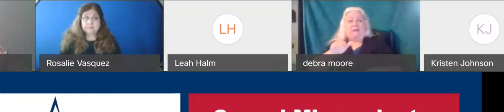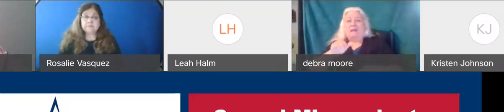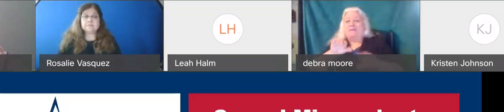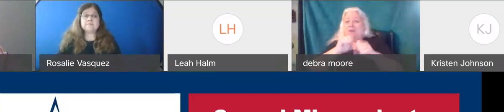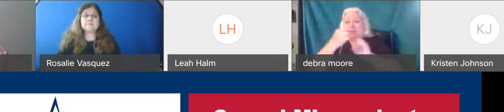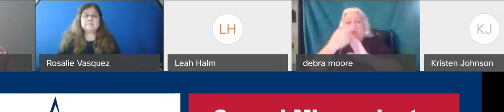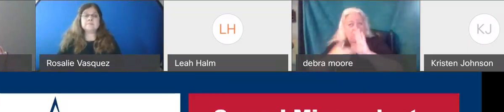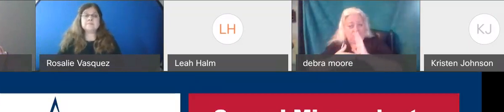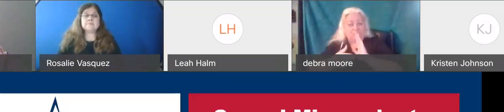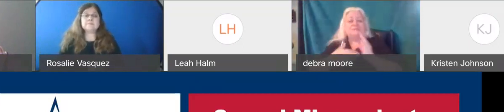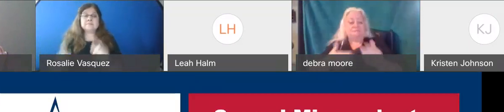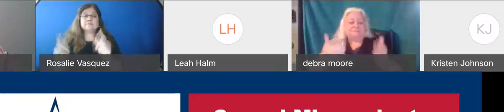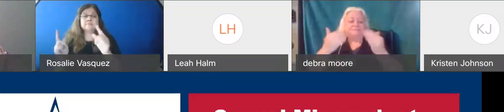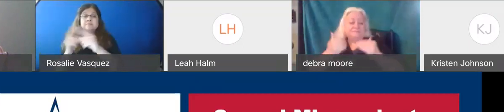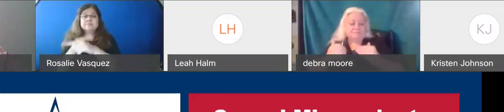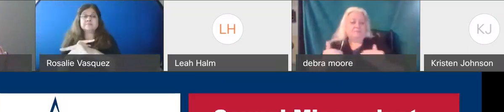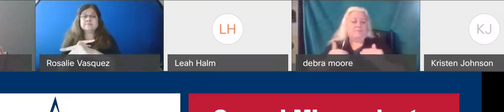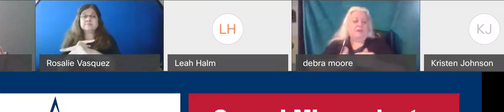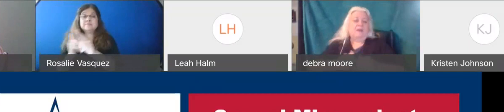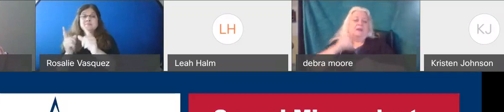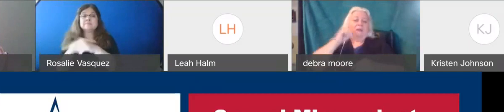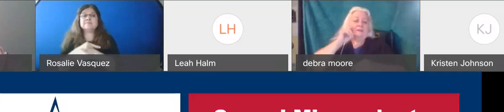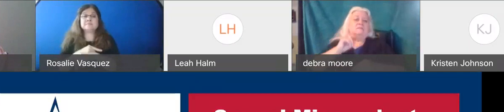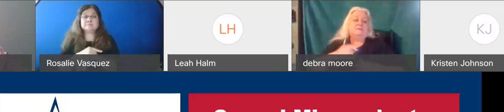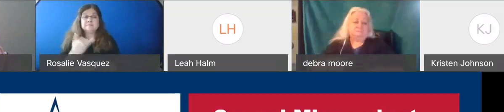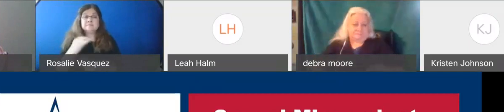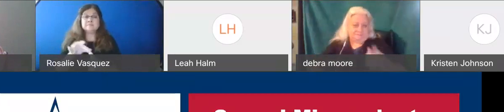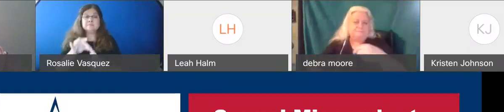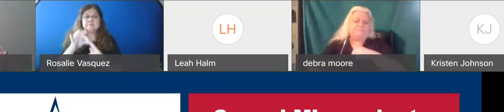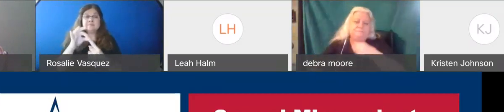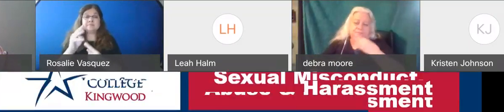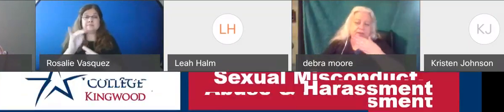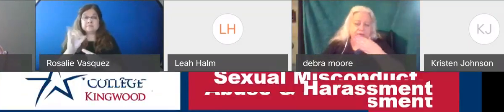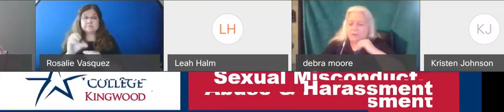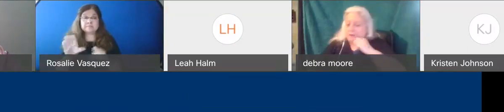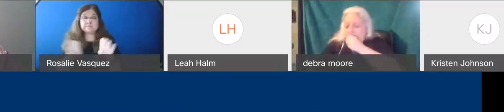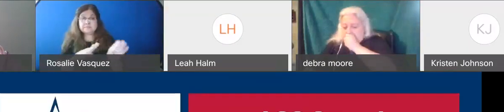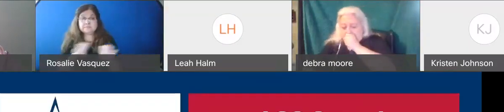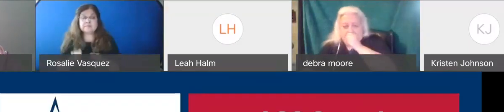All right, so next we're going to move on to sexual misconduct, abuse, and harassment.